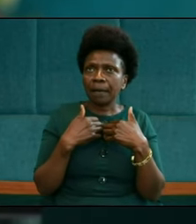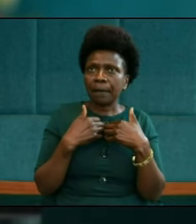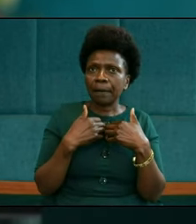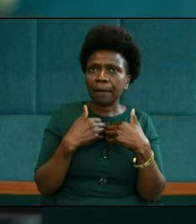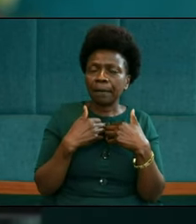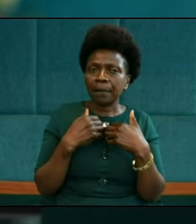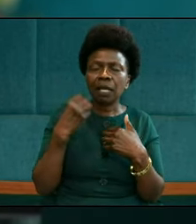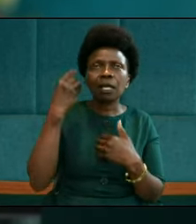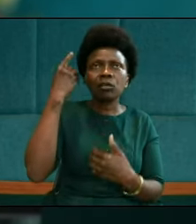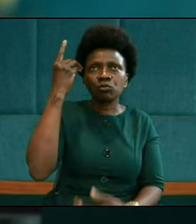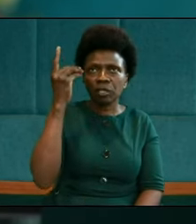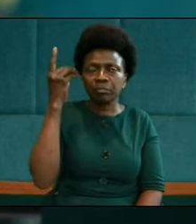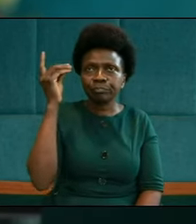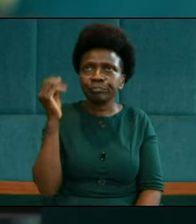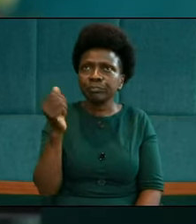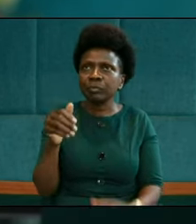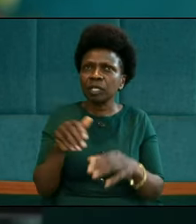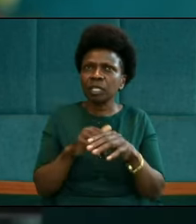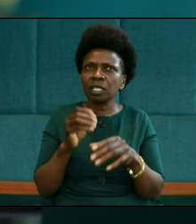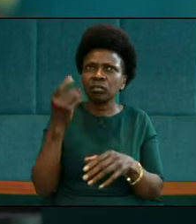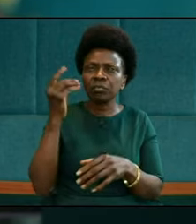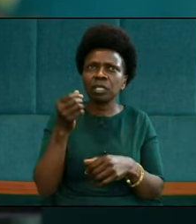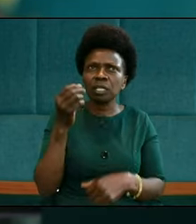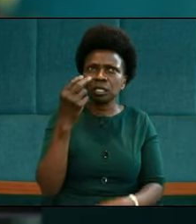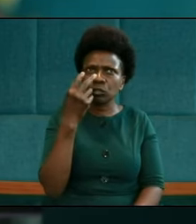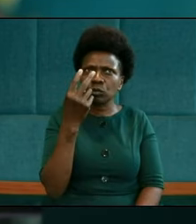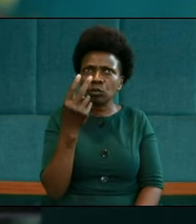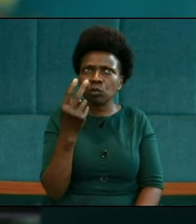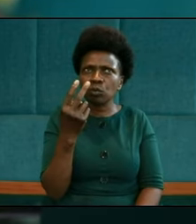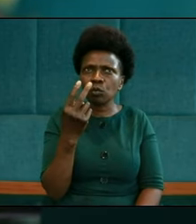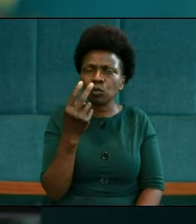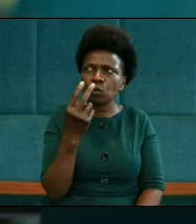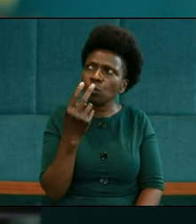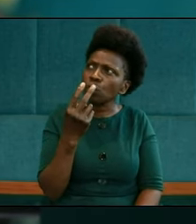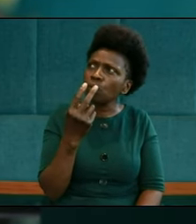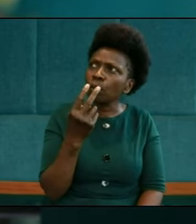He had a dream in which he saw a stairway